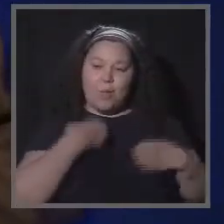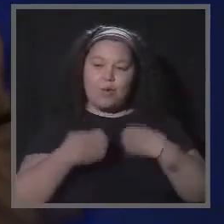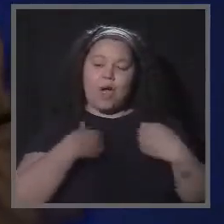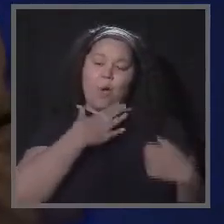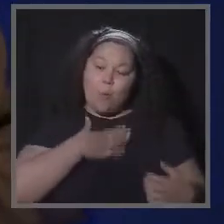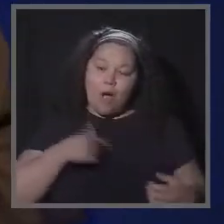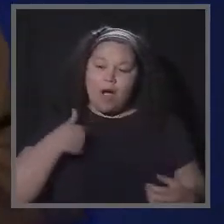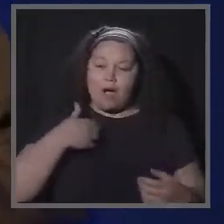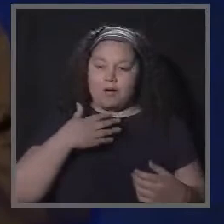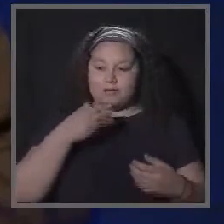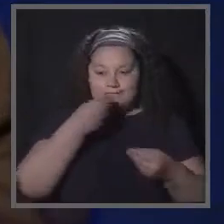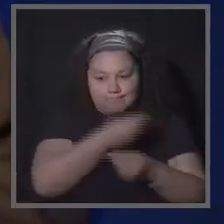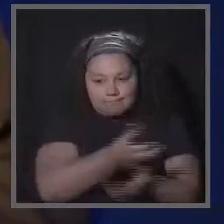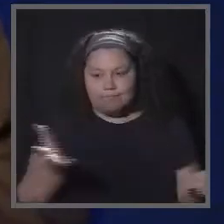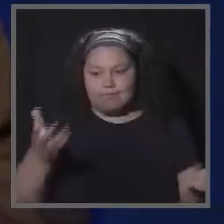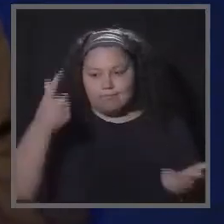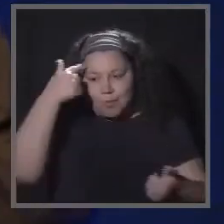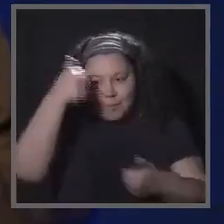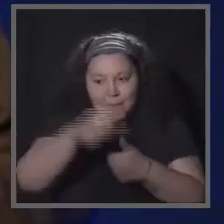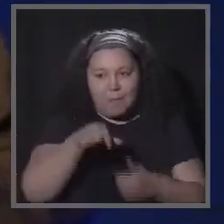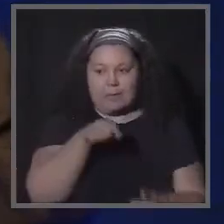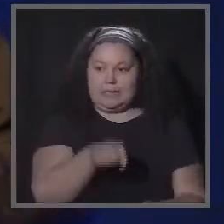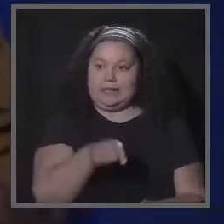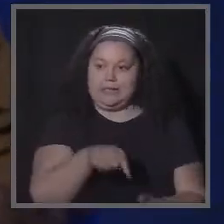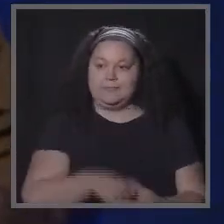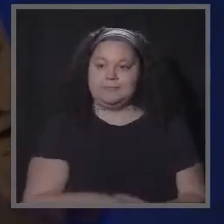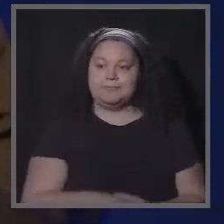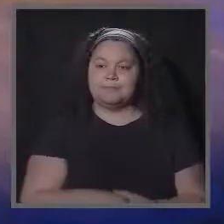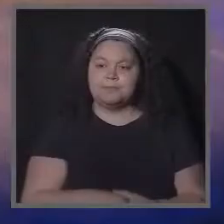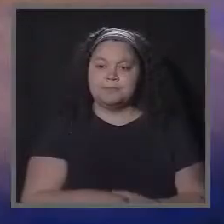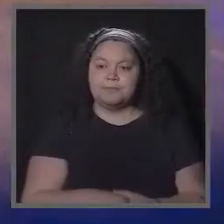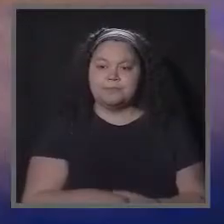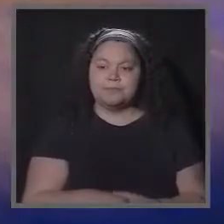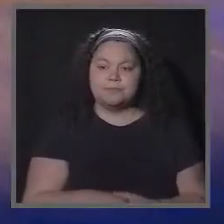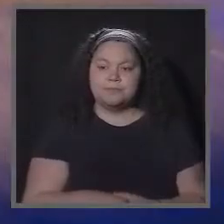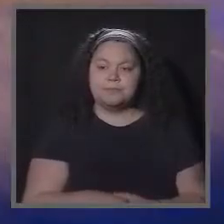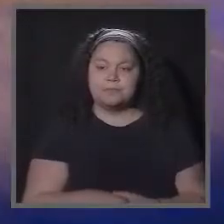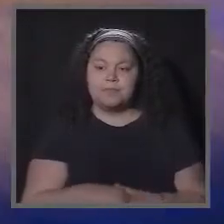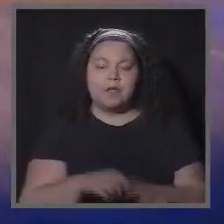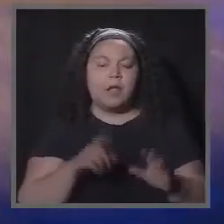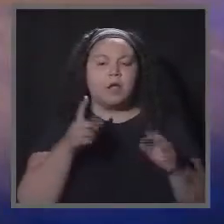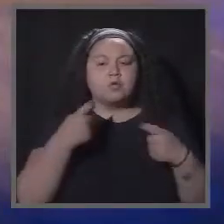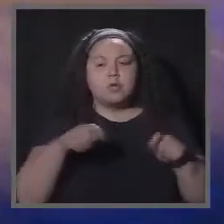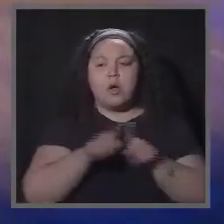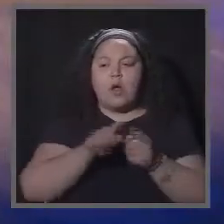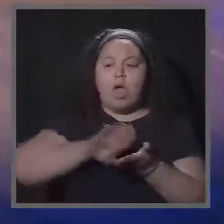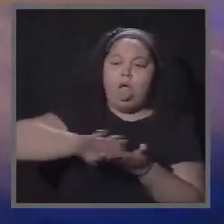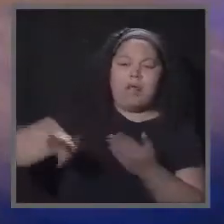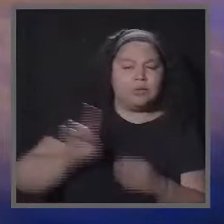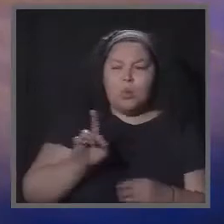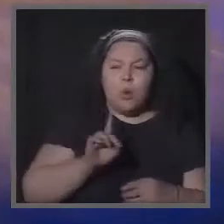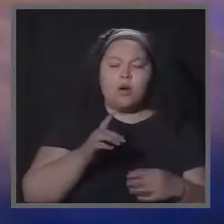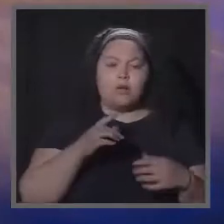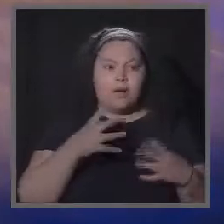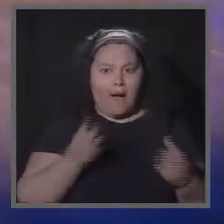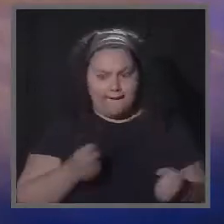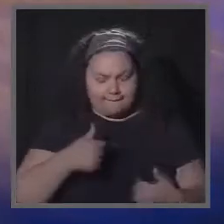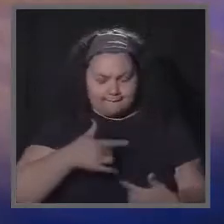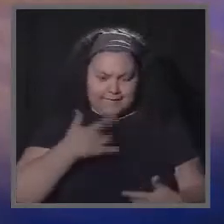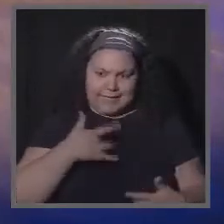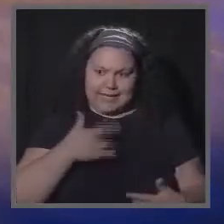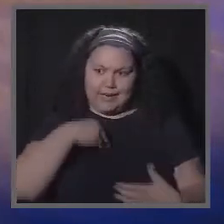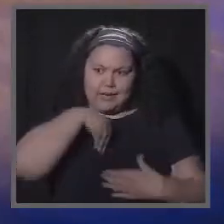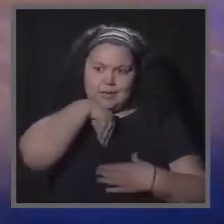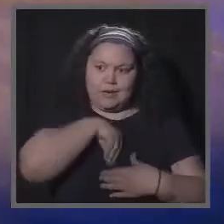remind us to think about culture and art not as an abstract concept we need to discuss, but really as something we